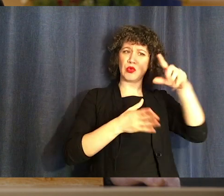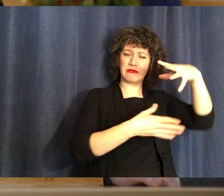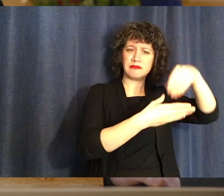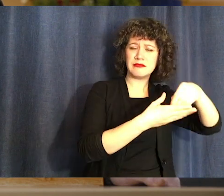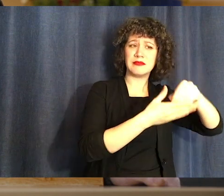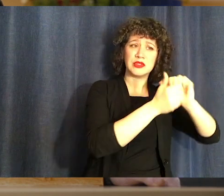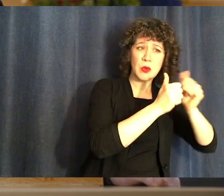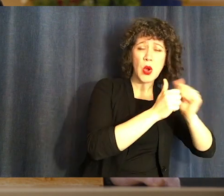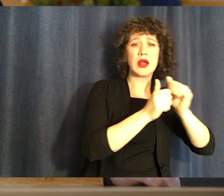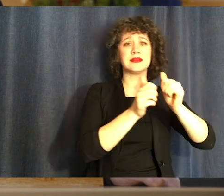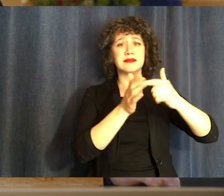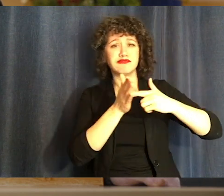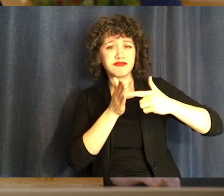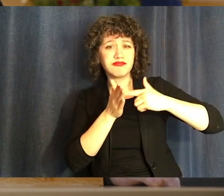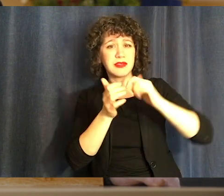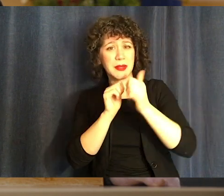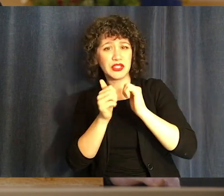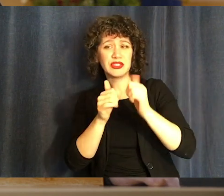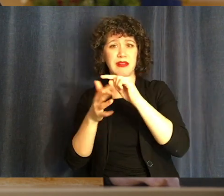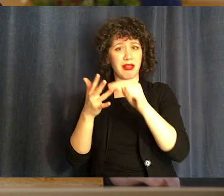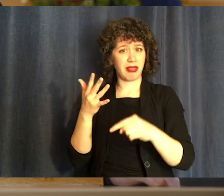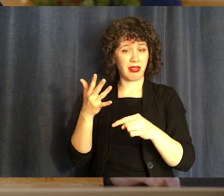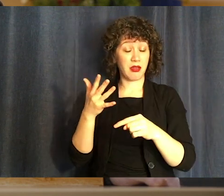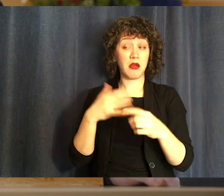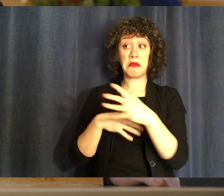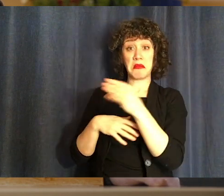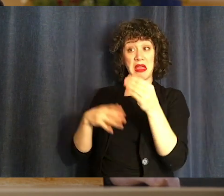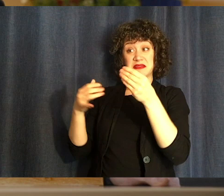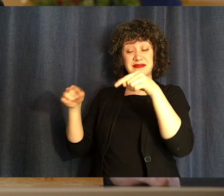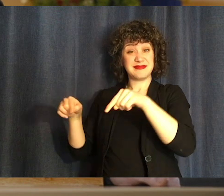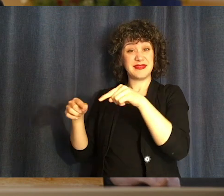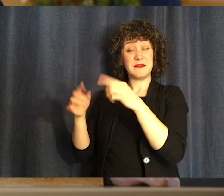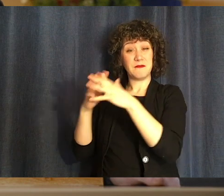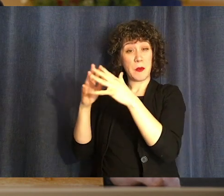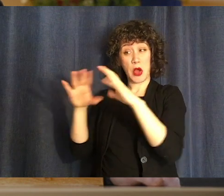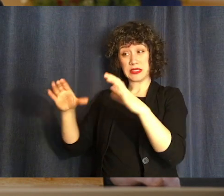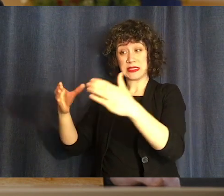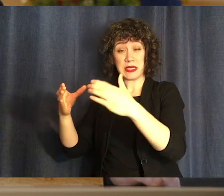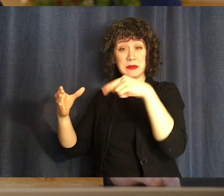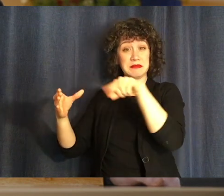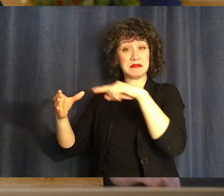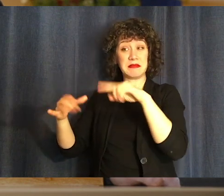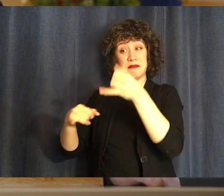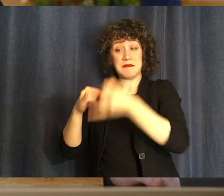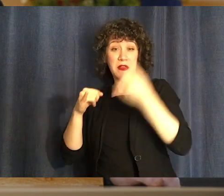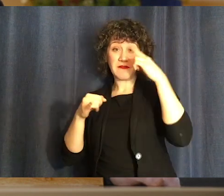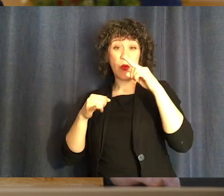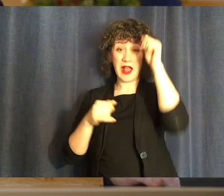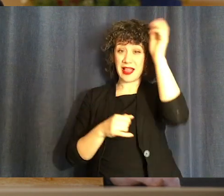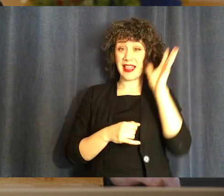class's football team was recently announced as a finalist for this year's Alaska Sports Hall of Fame.